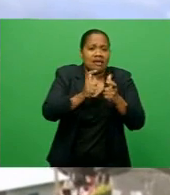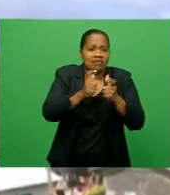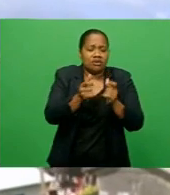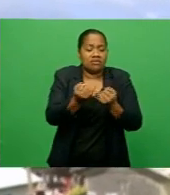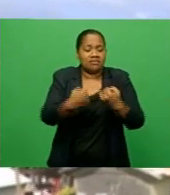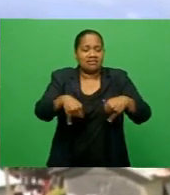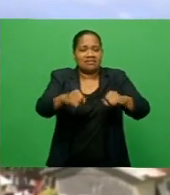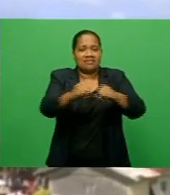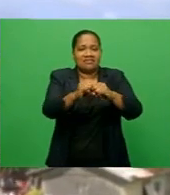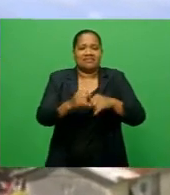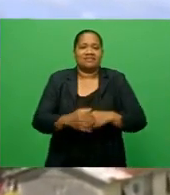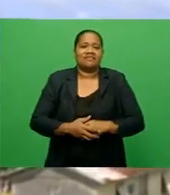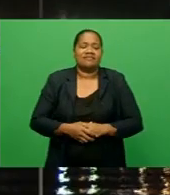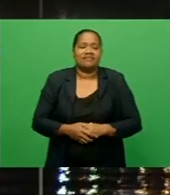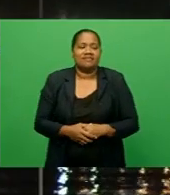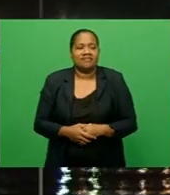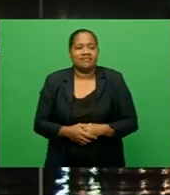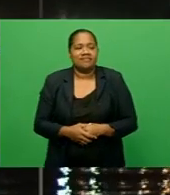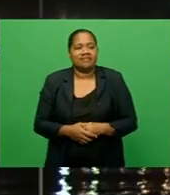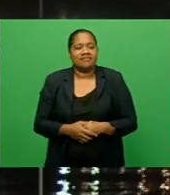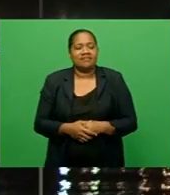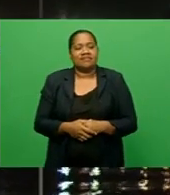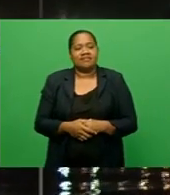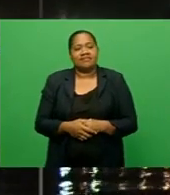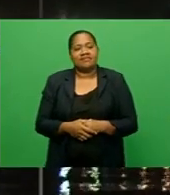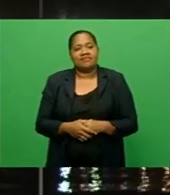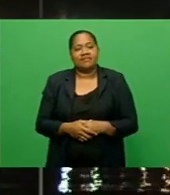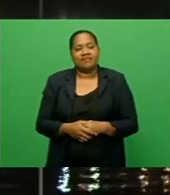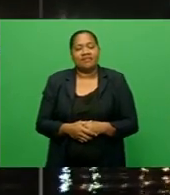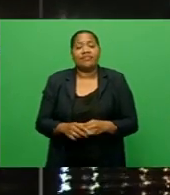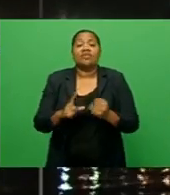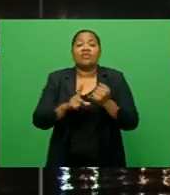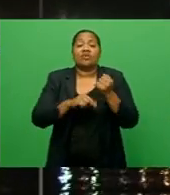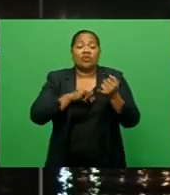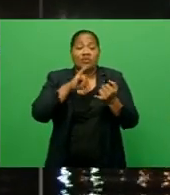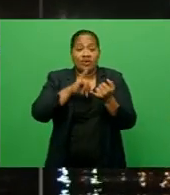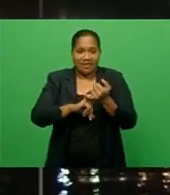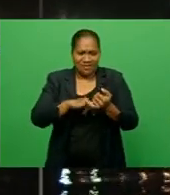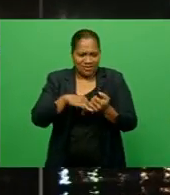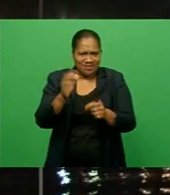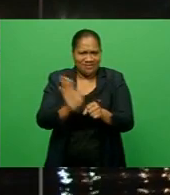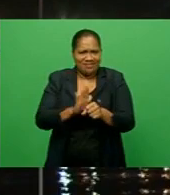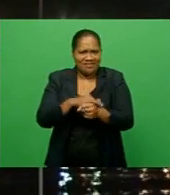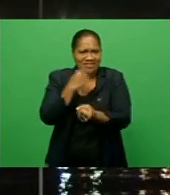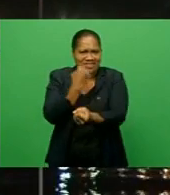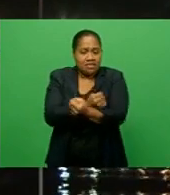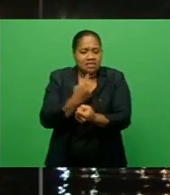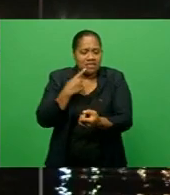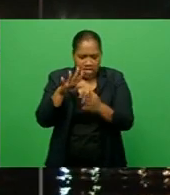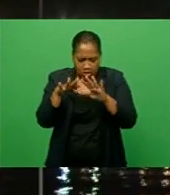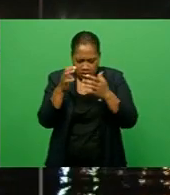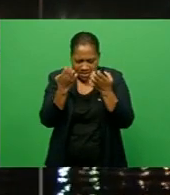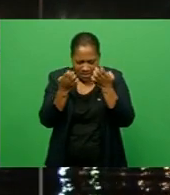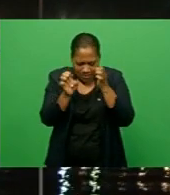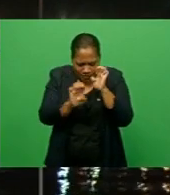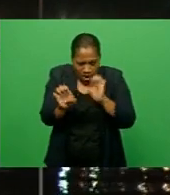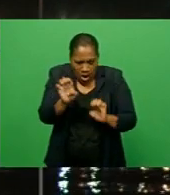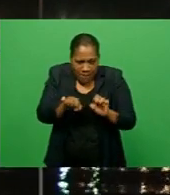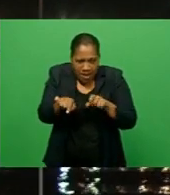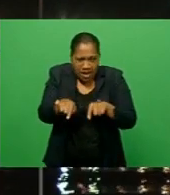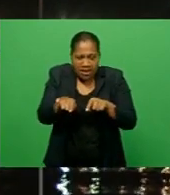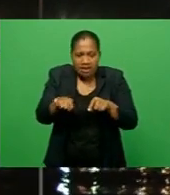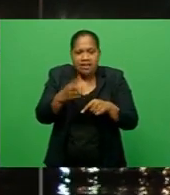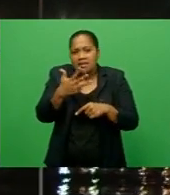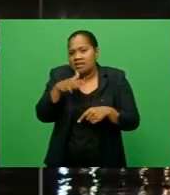Nanunga, FBC News. A U.S. drug maker says its experimental vaccine is 94.5%